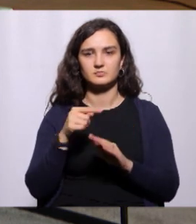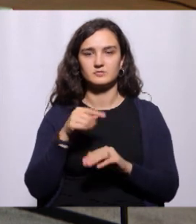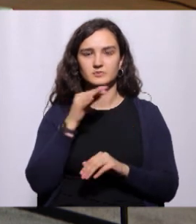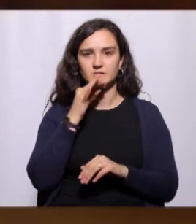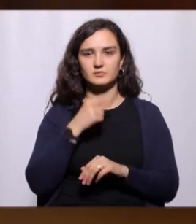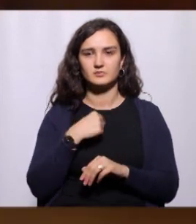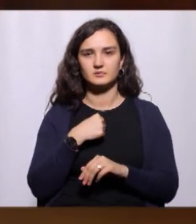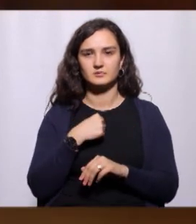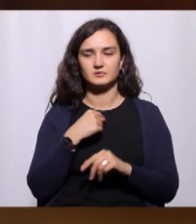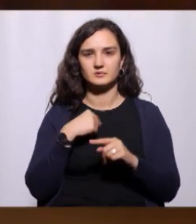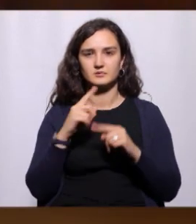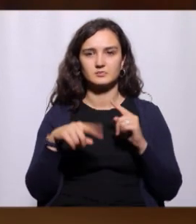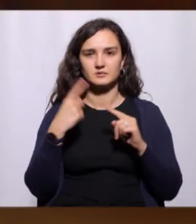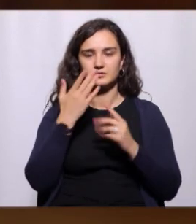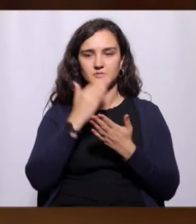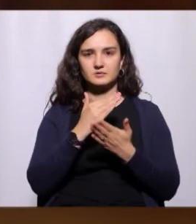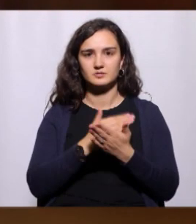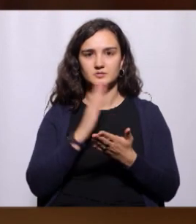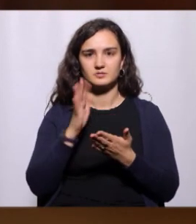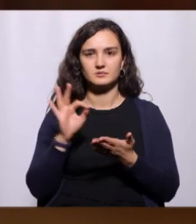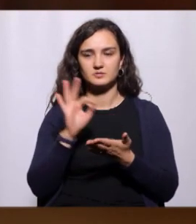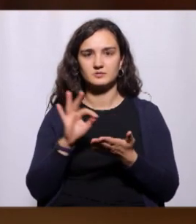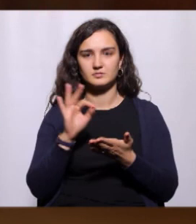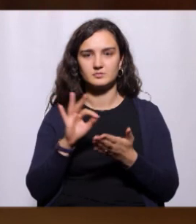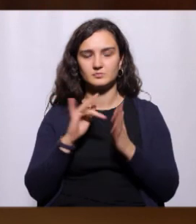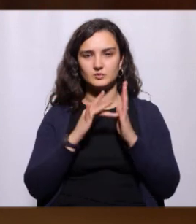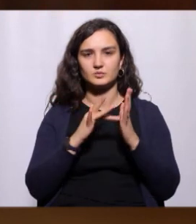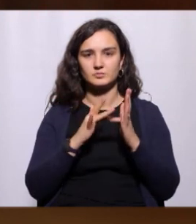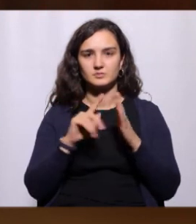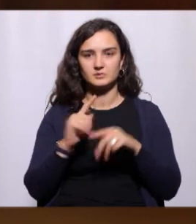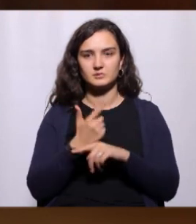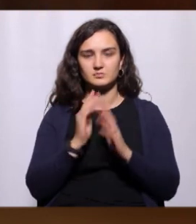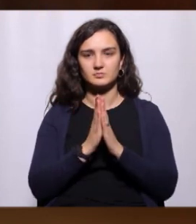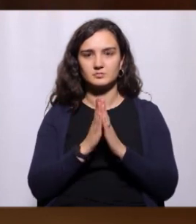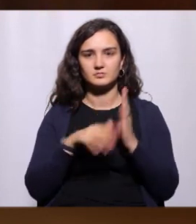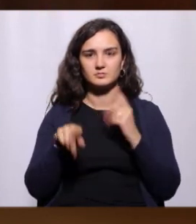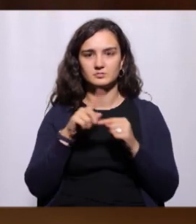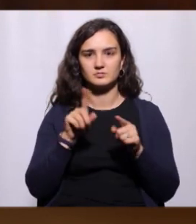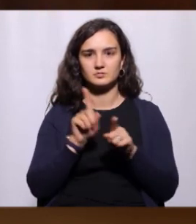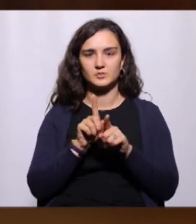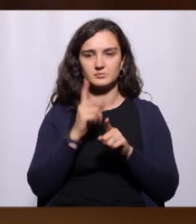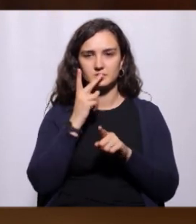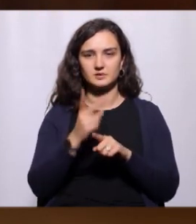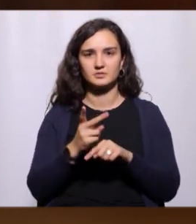us. Our next lesson will be about tourism again, so please don't